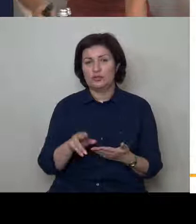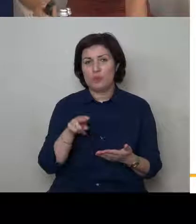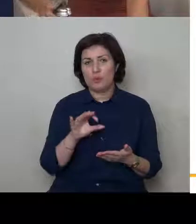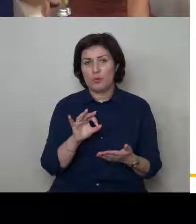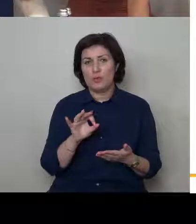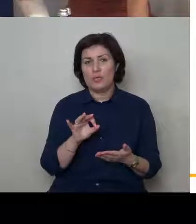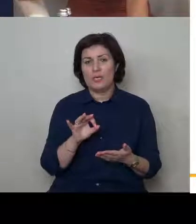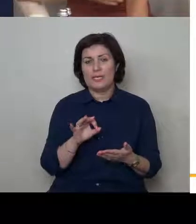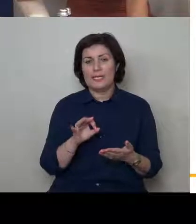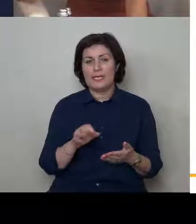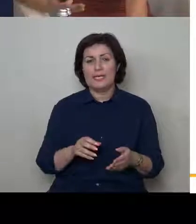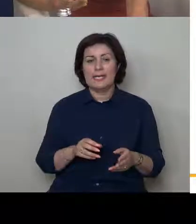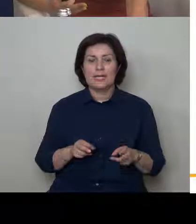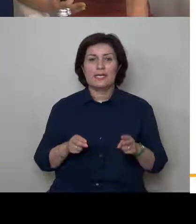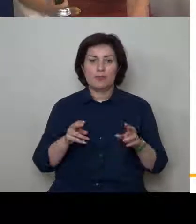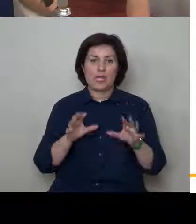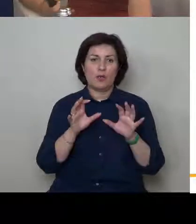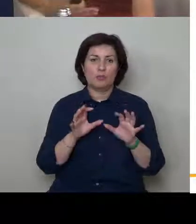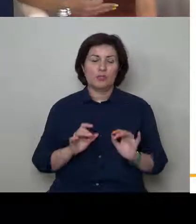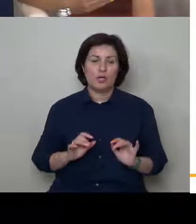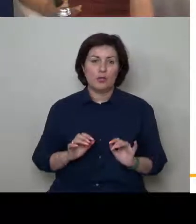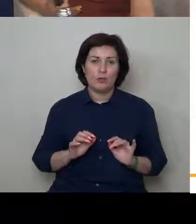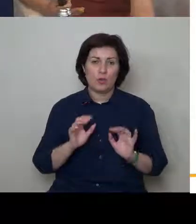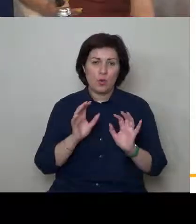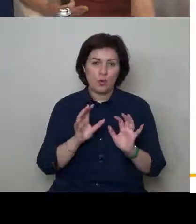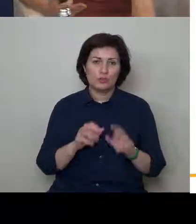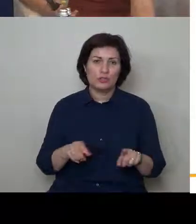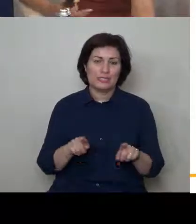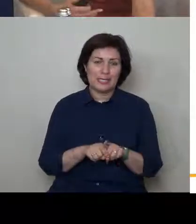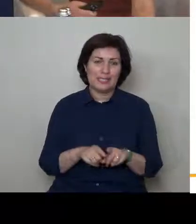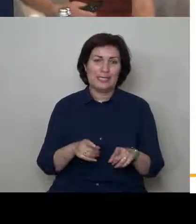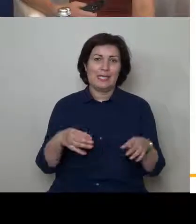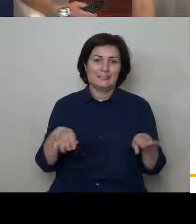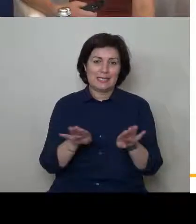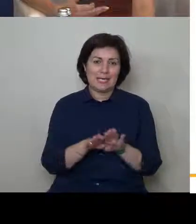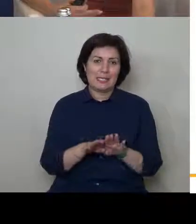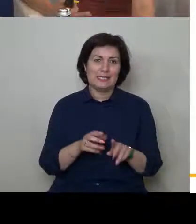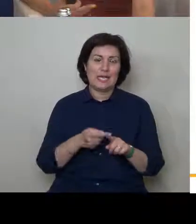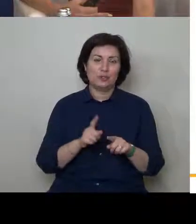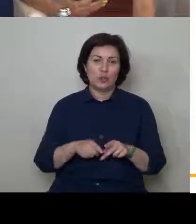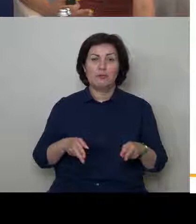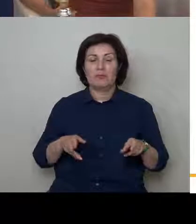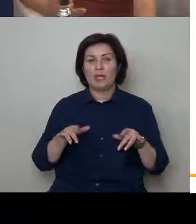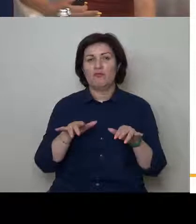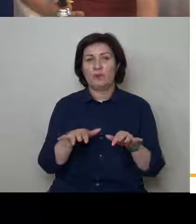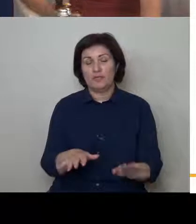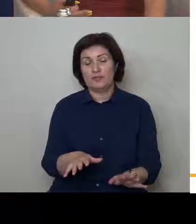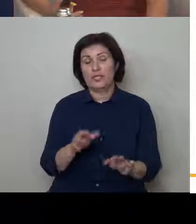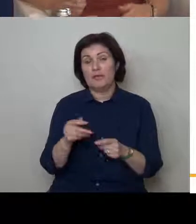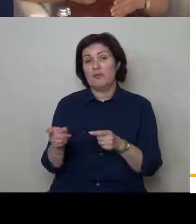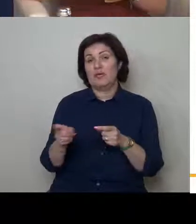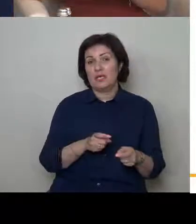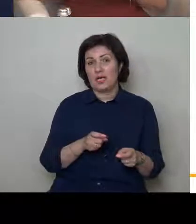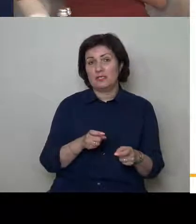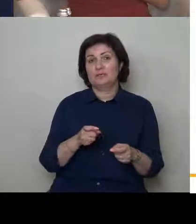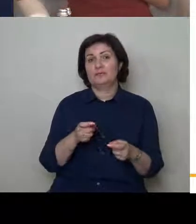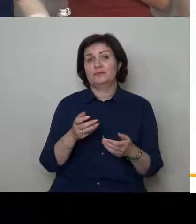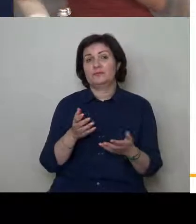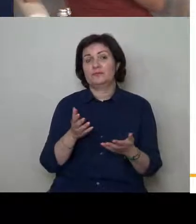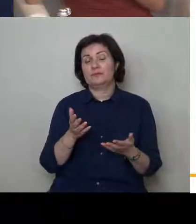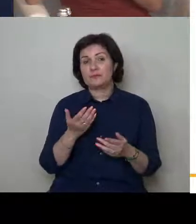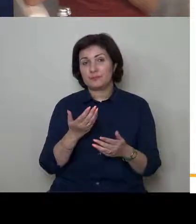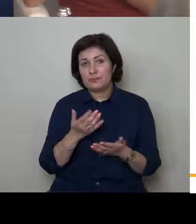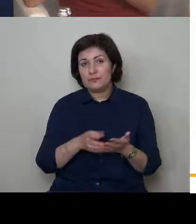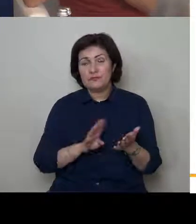launched, but even according to the Code of Criminal Procedures, such criminal proceedings would not have